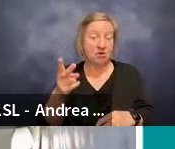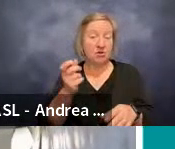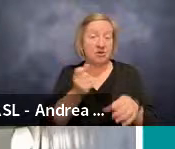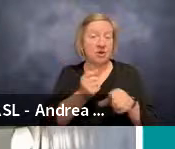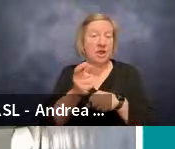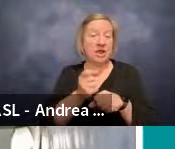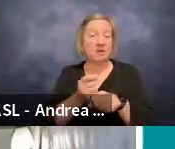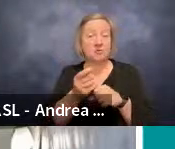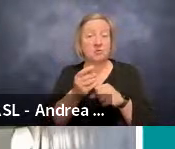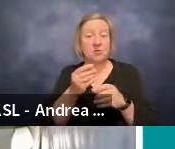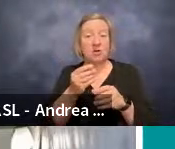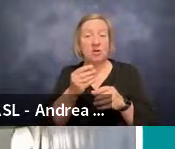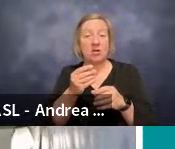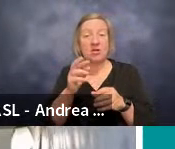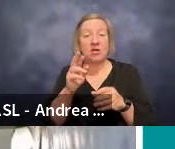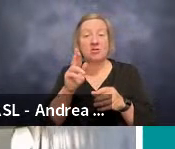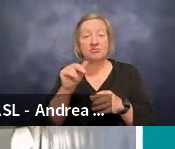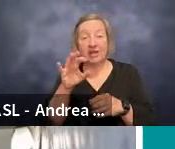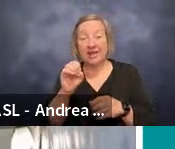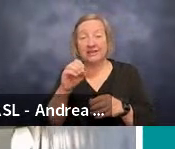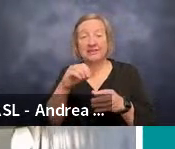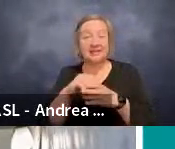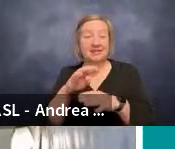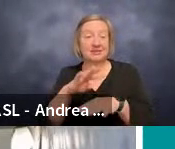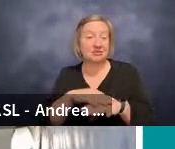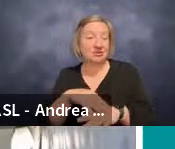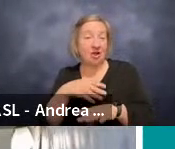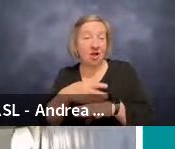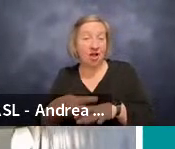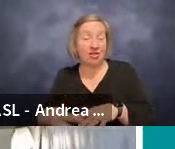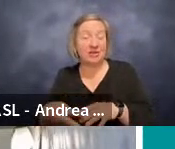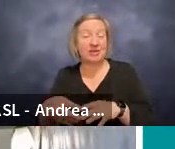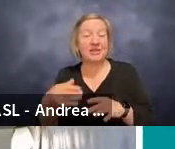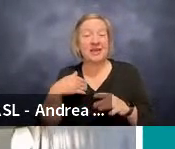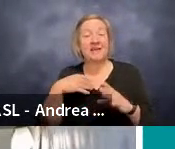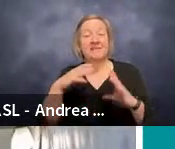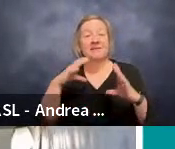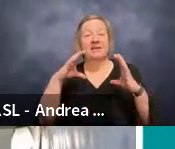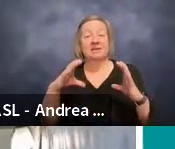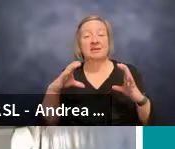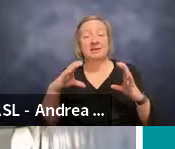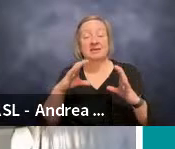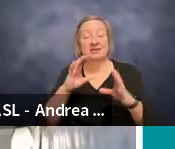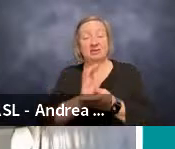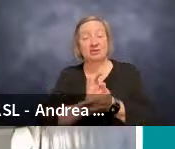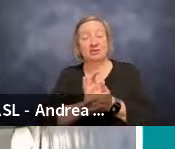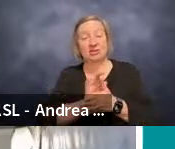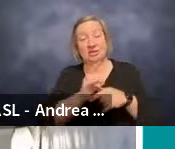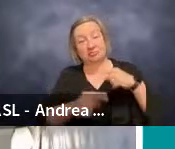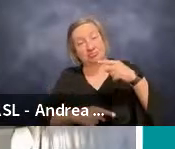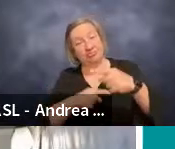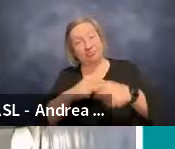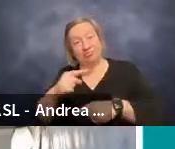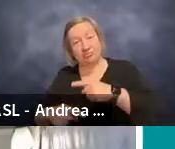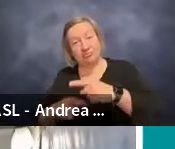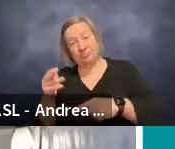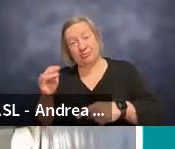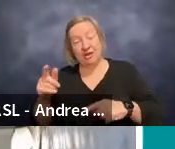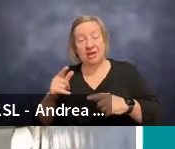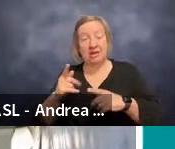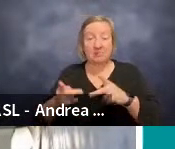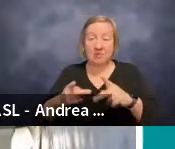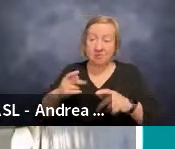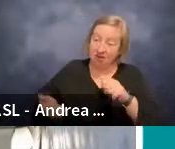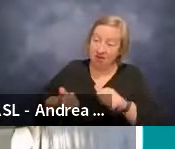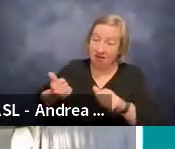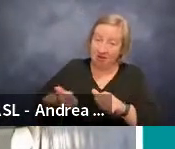annual race that they have in Scotland, where they roll a wheel of cheese down the hill, and folks are running after it and rolling down the